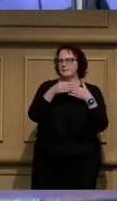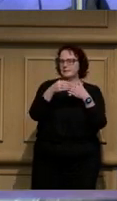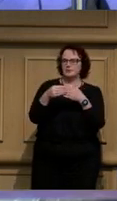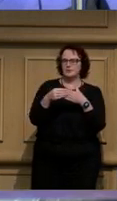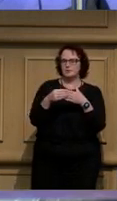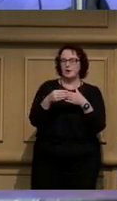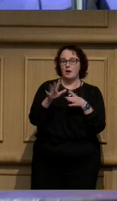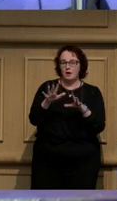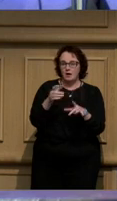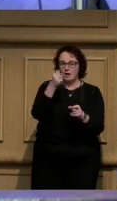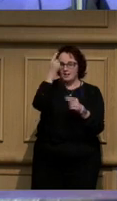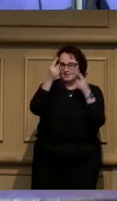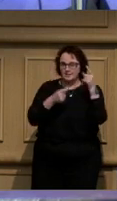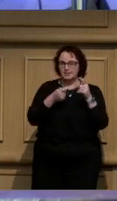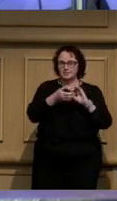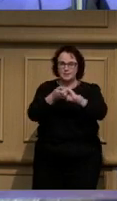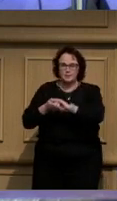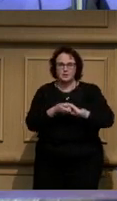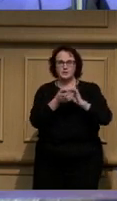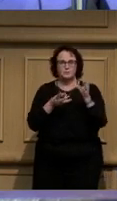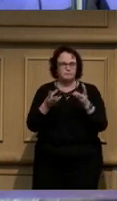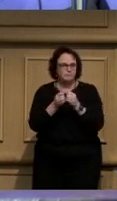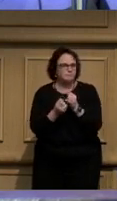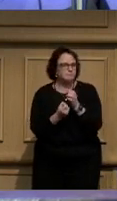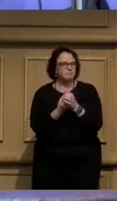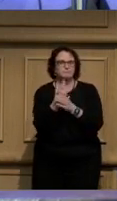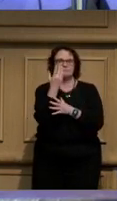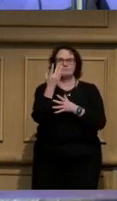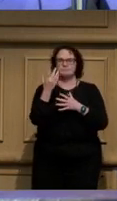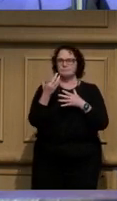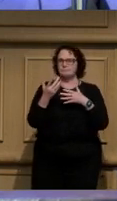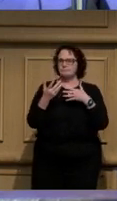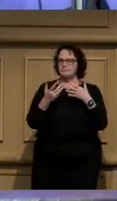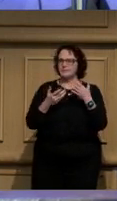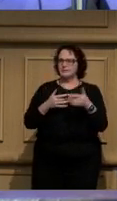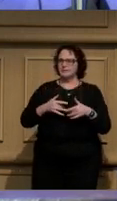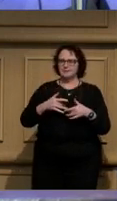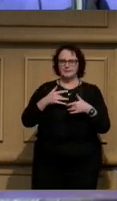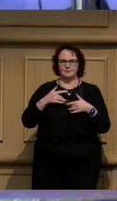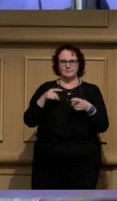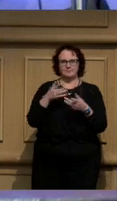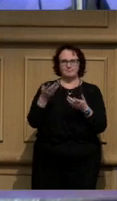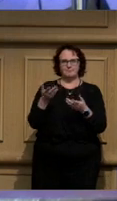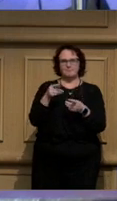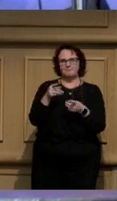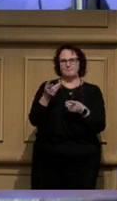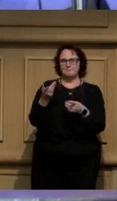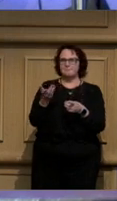new ideas and new collaborations. And then inevitably there is a sense of like ebb that comes